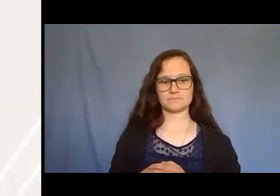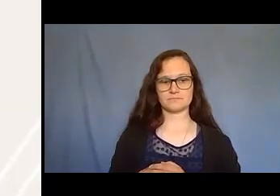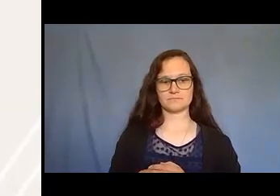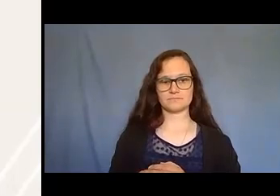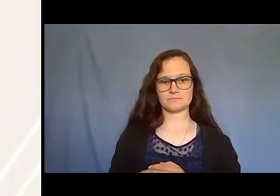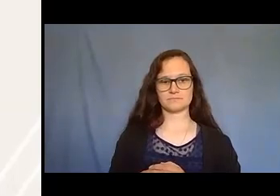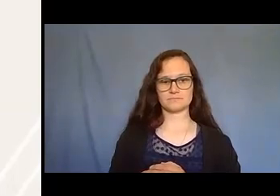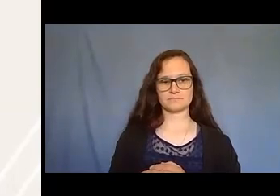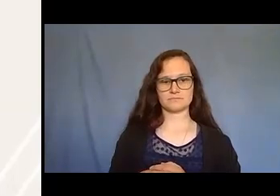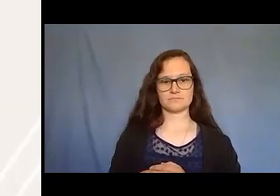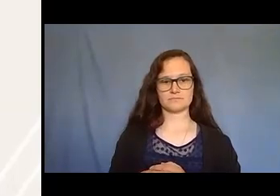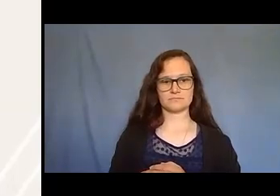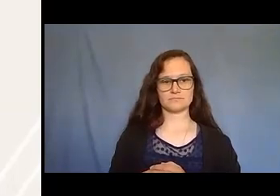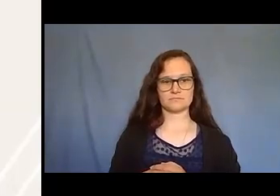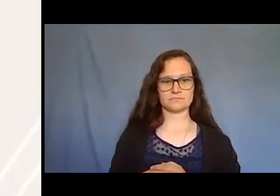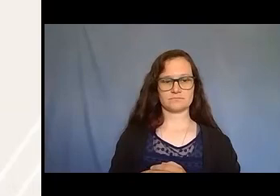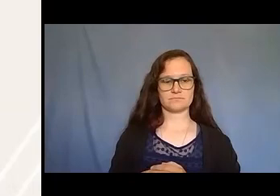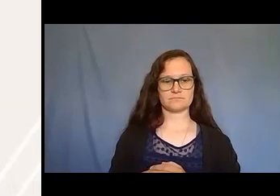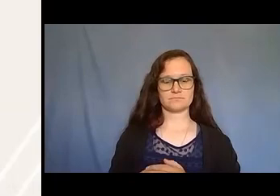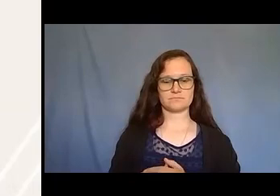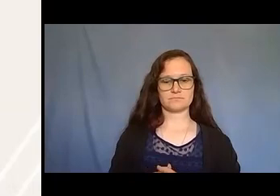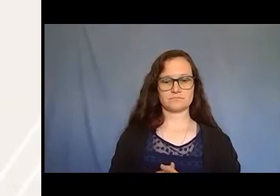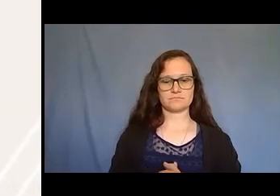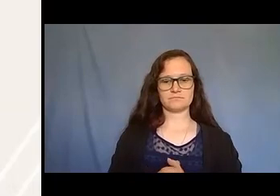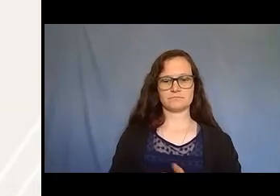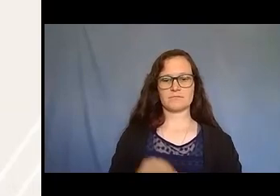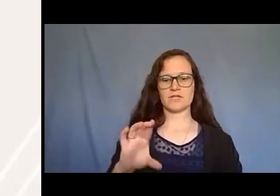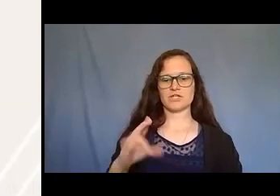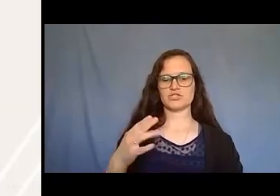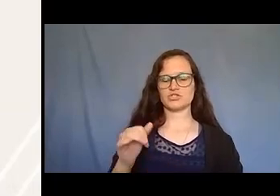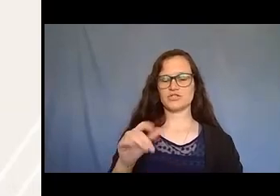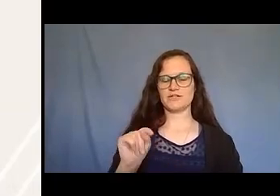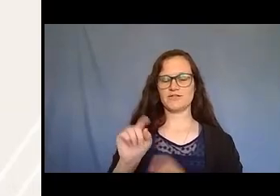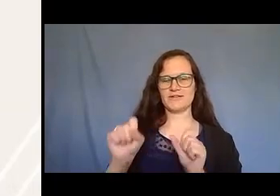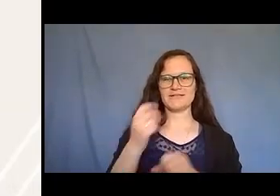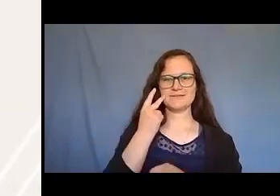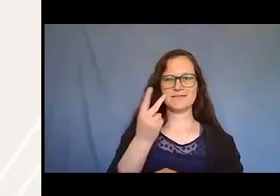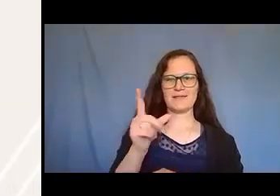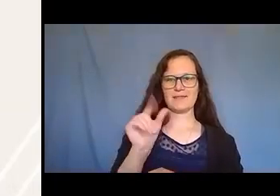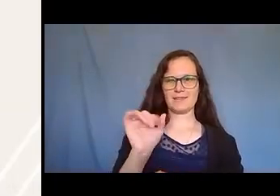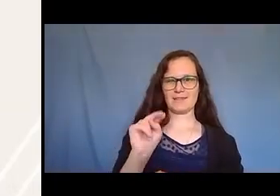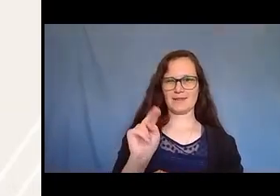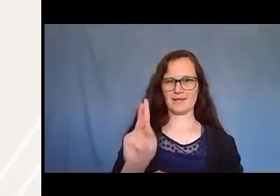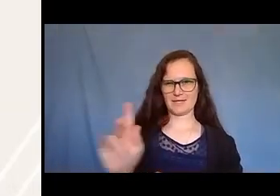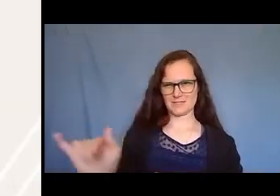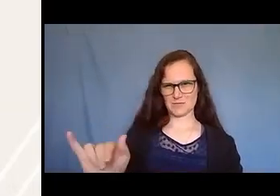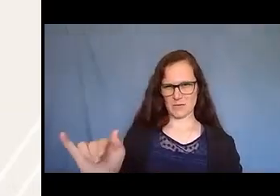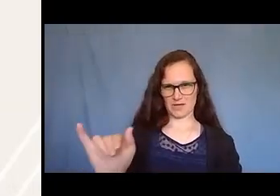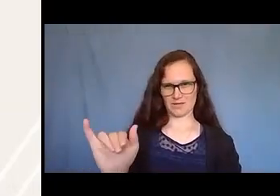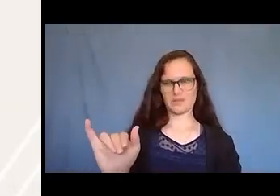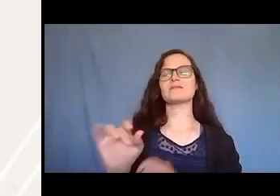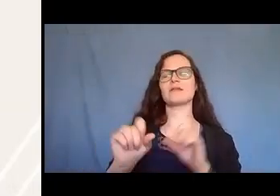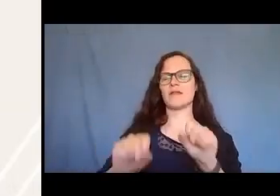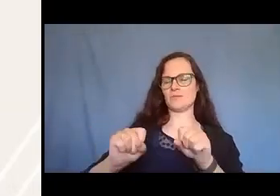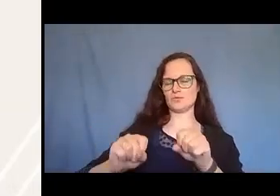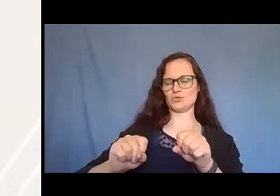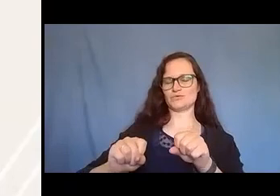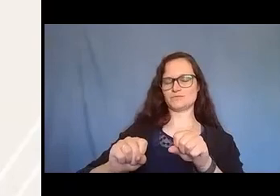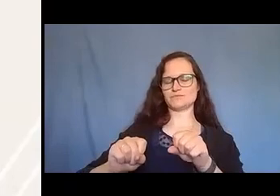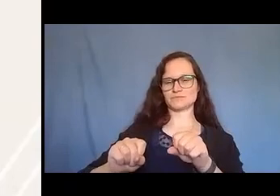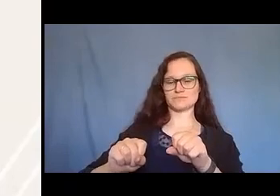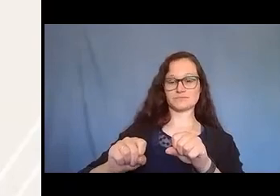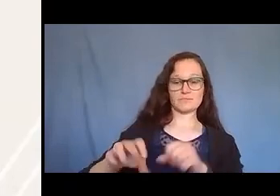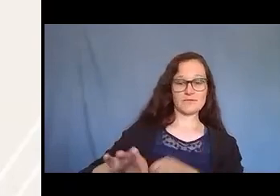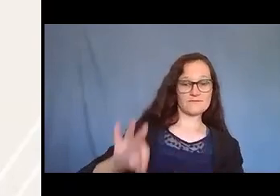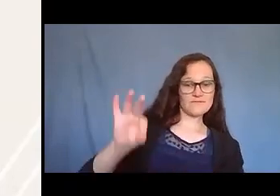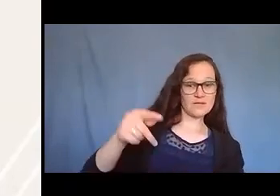And as you can see in the chat as well, I've inserted a link to where you'll be able to find the PDF